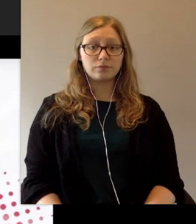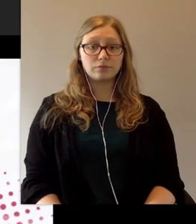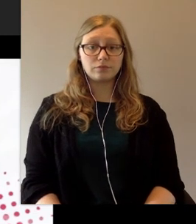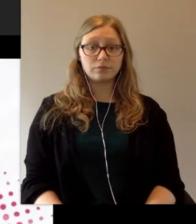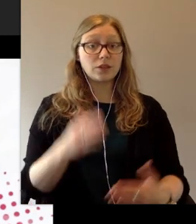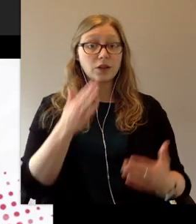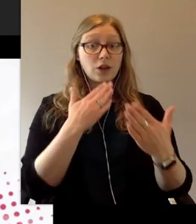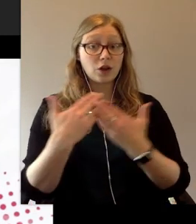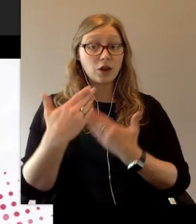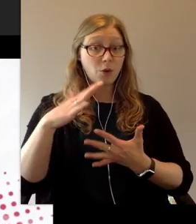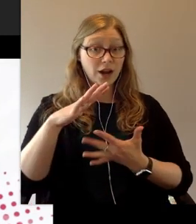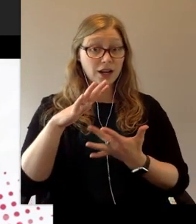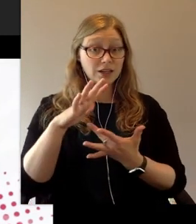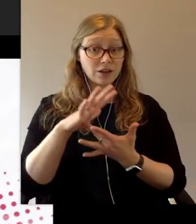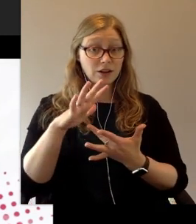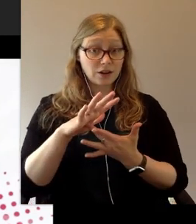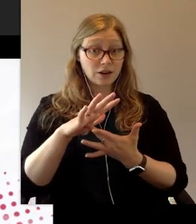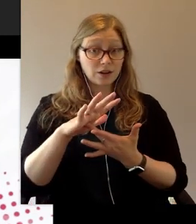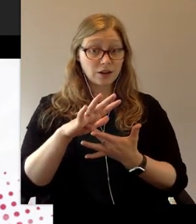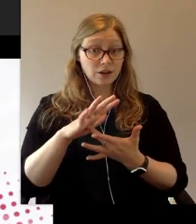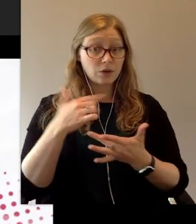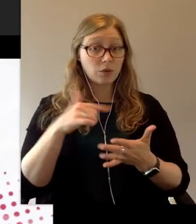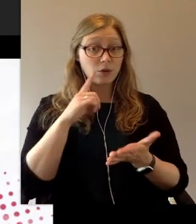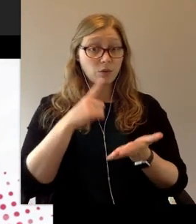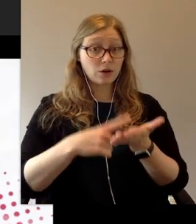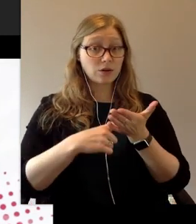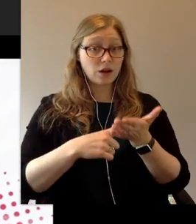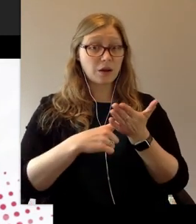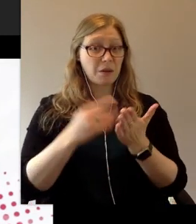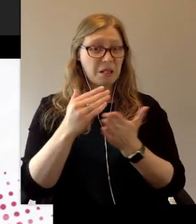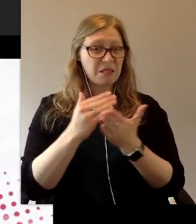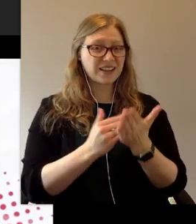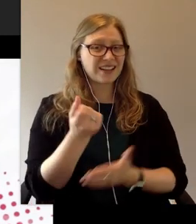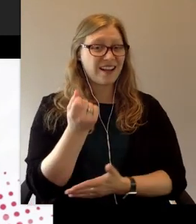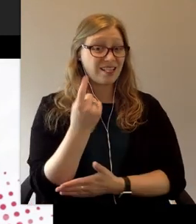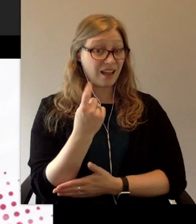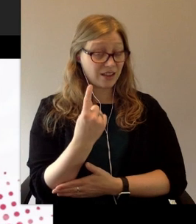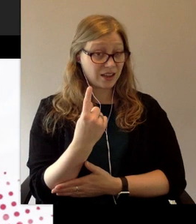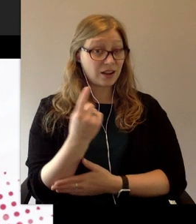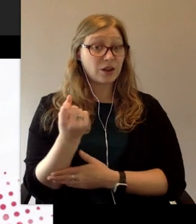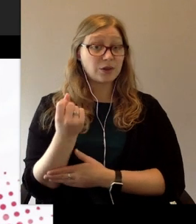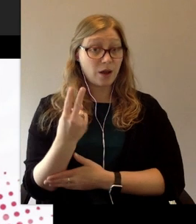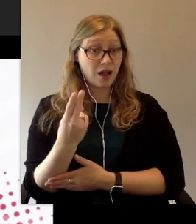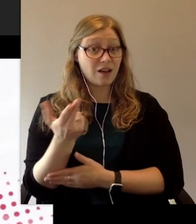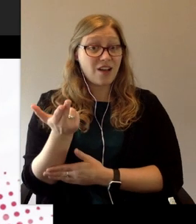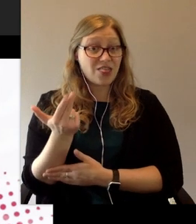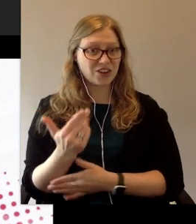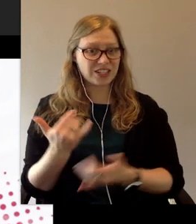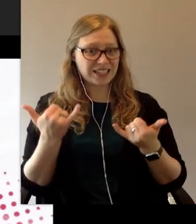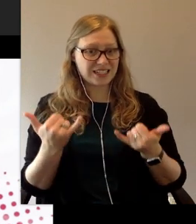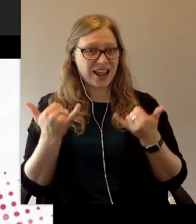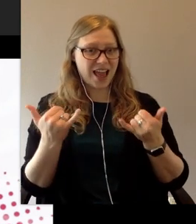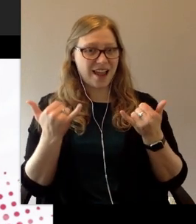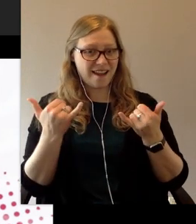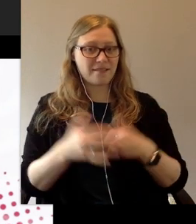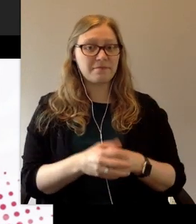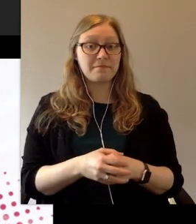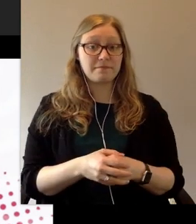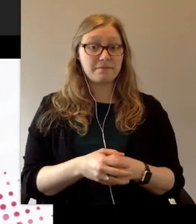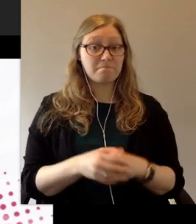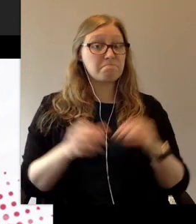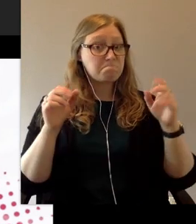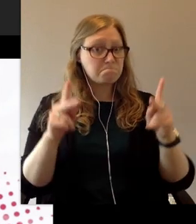10th graders. We are going to go over lesson number 11, 12, and 13 today.